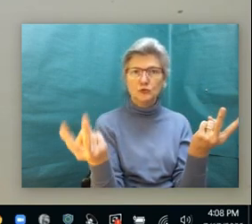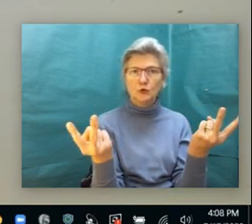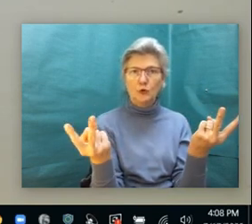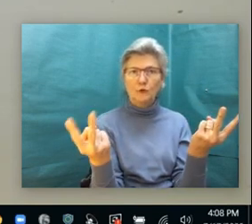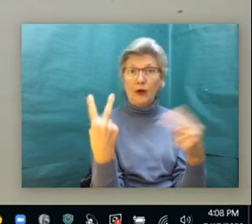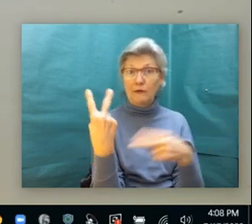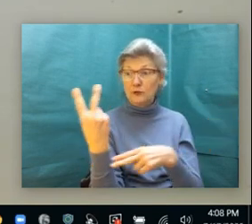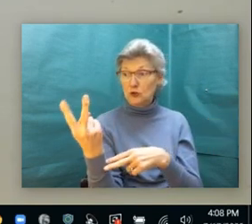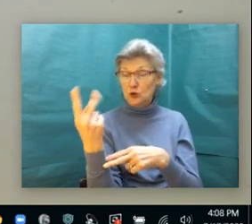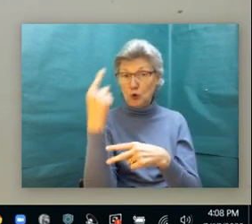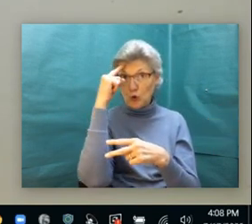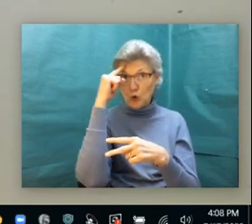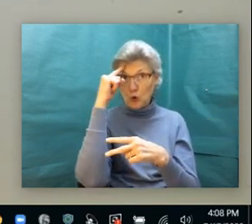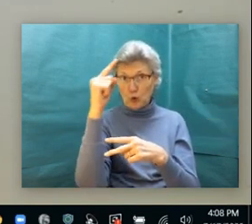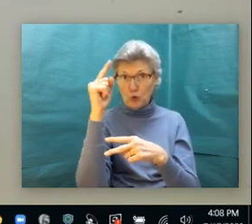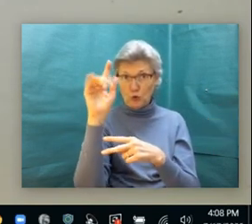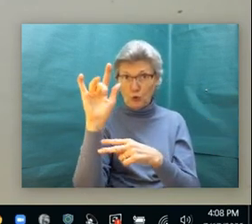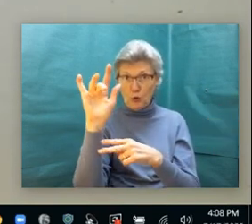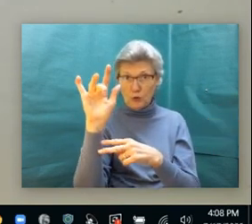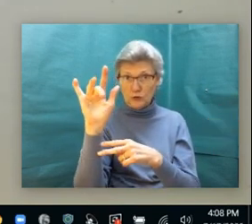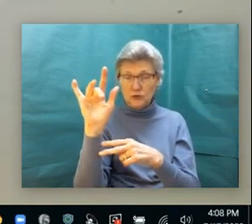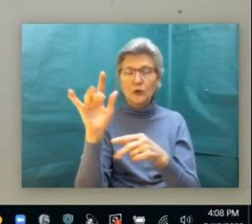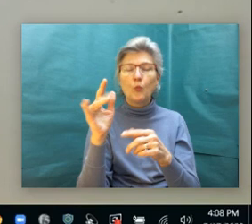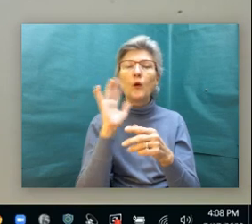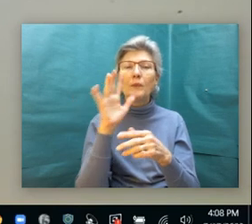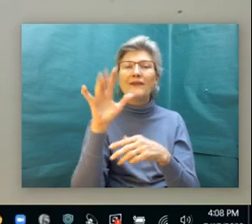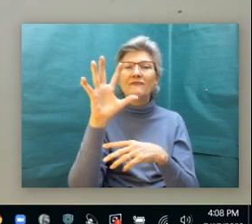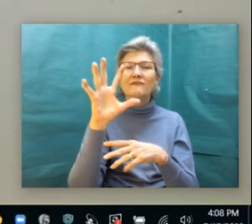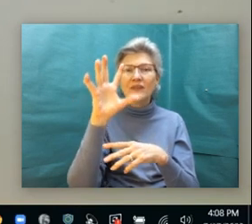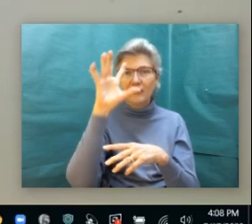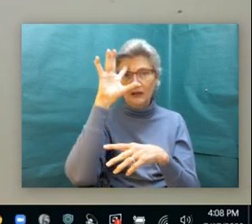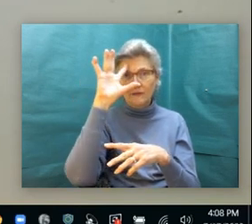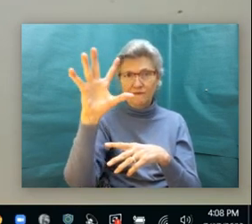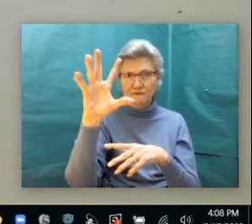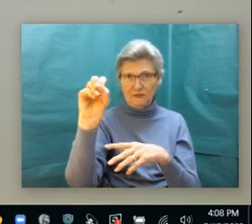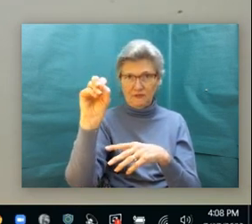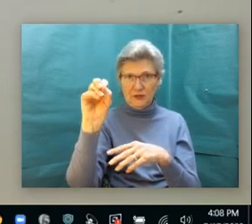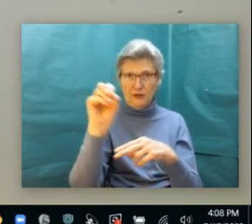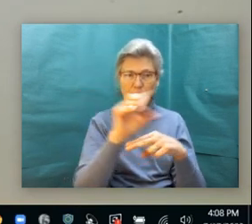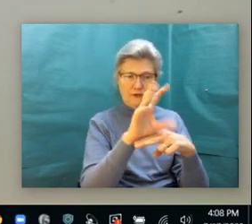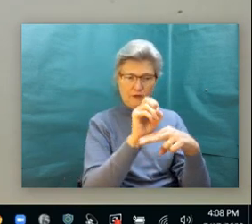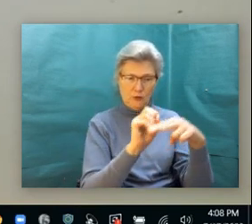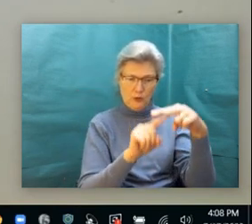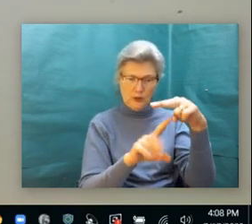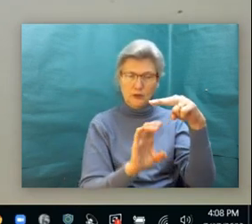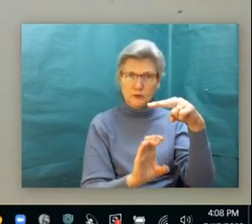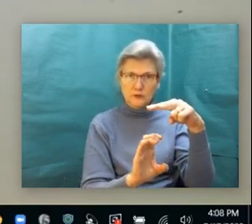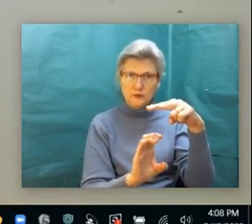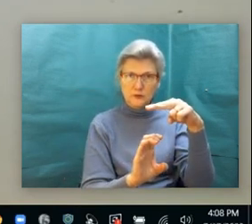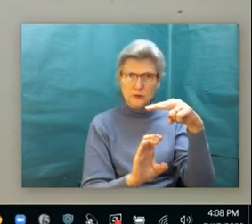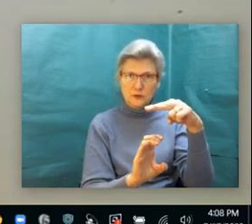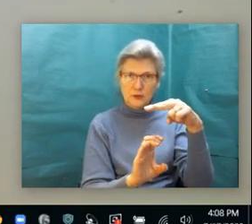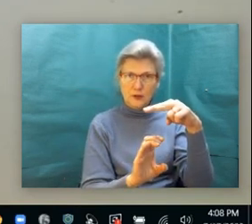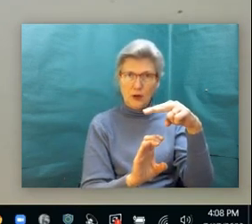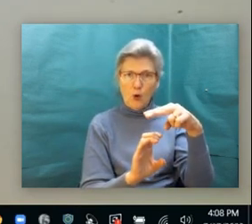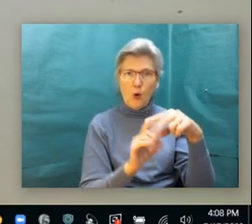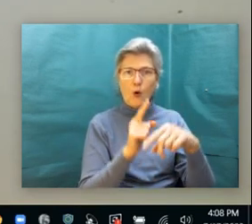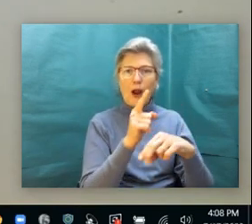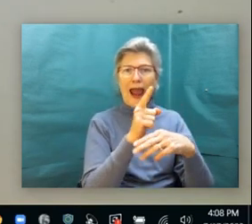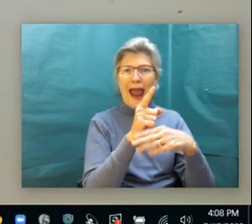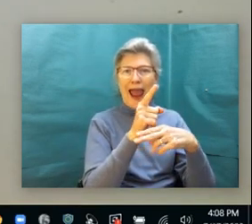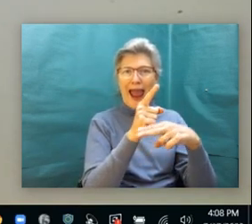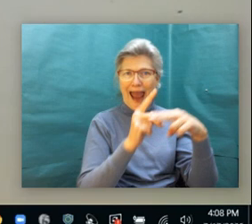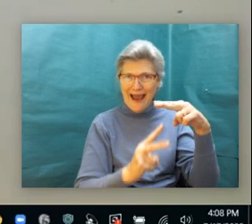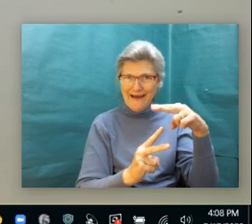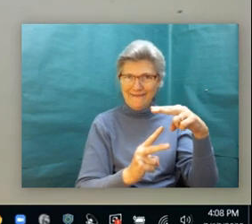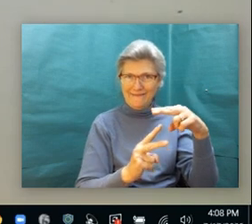then, we know that 2 quarters would be 50 100ths or half of a dollar.